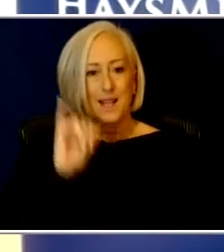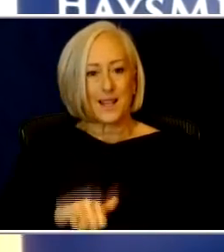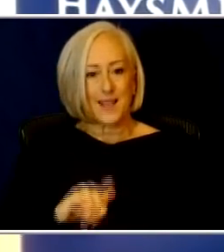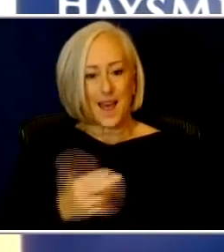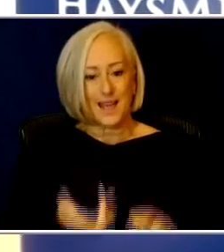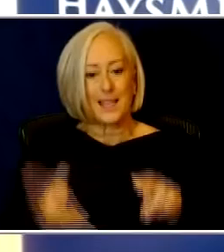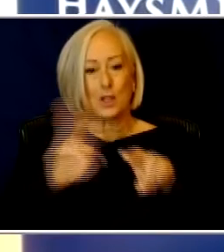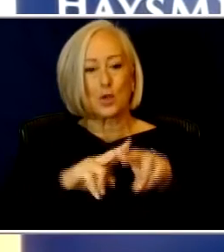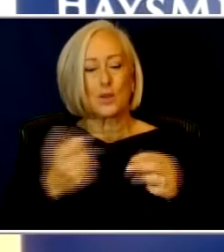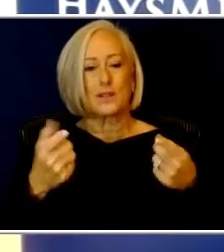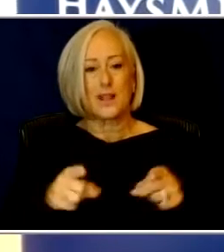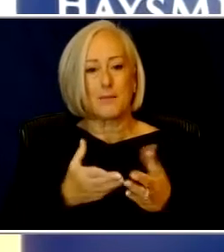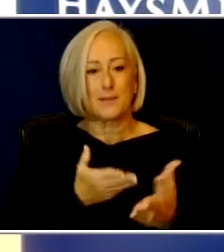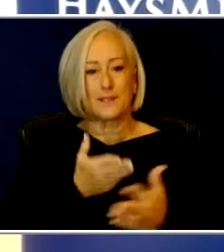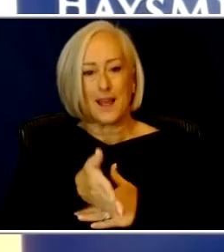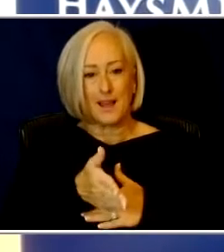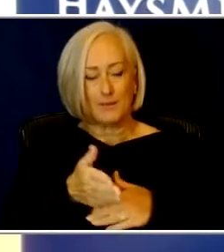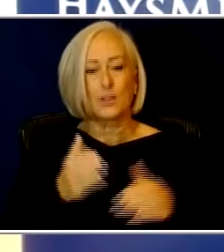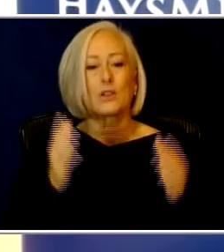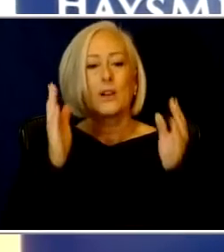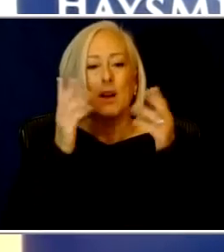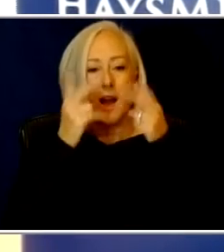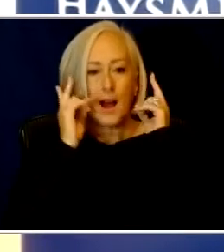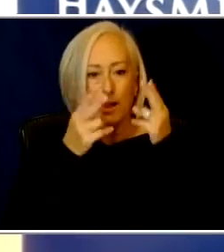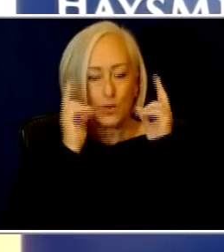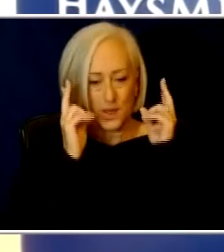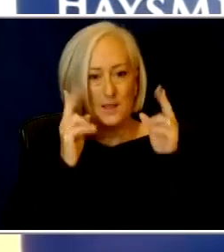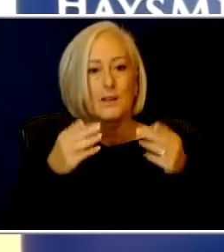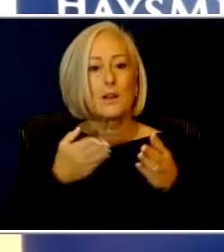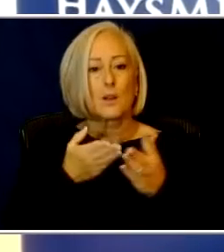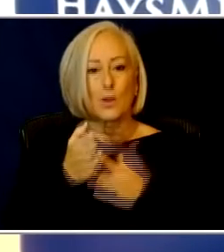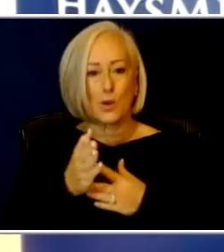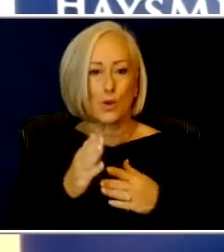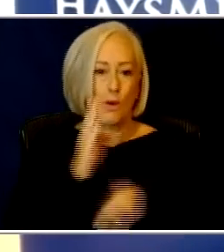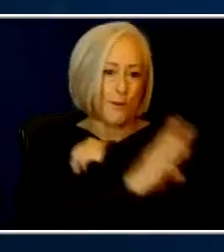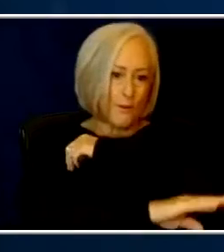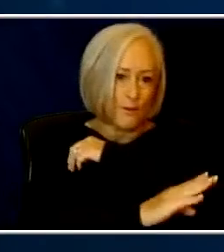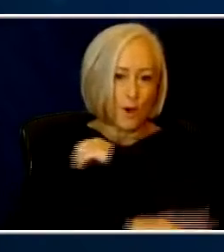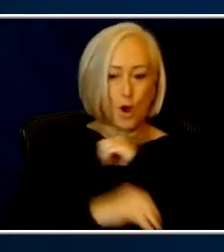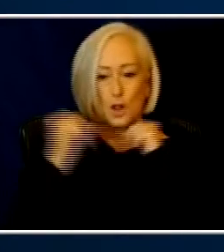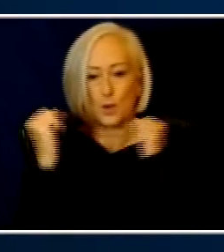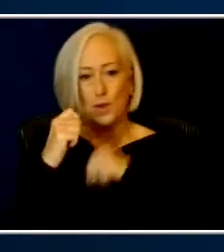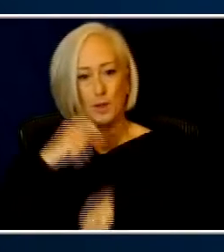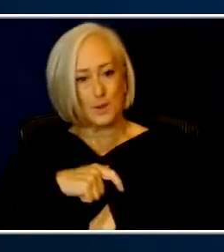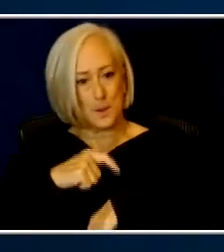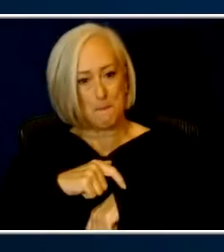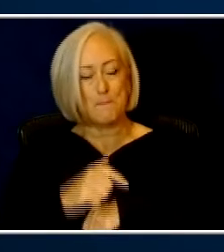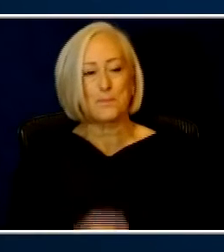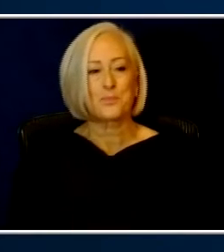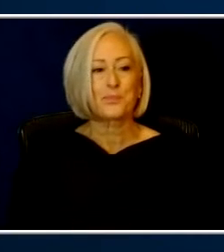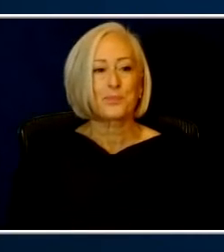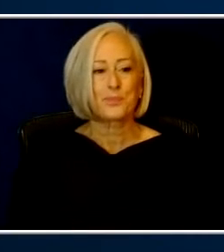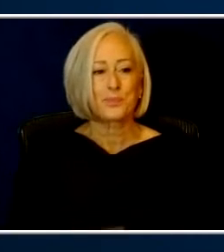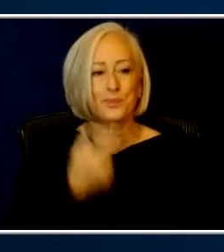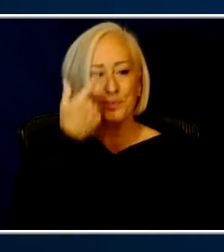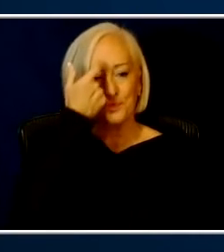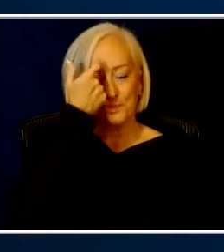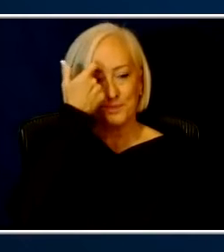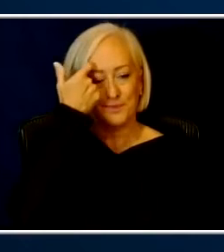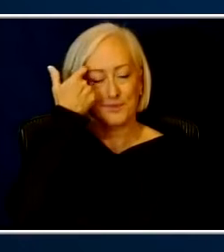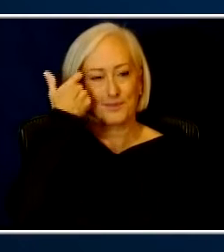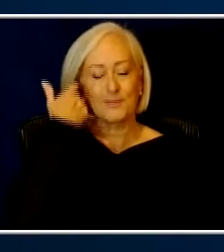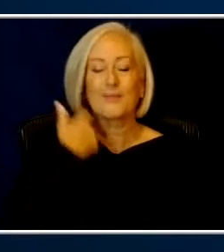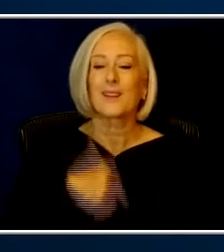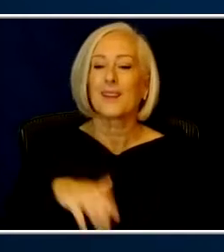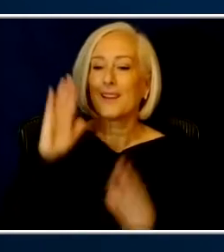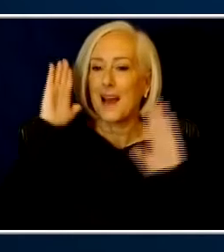continue to go through the fall and the winter. All right. Well, I'm going to hope that Halloween and all those things are good